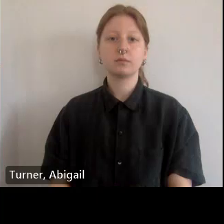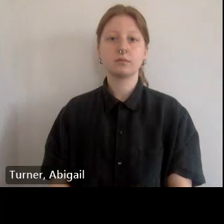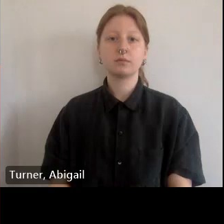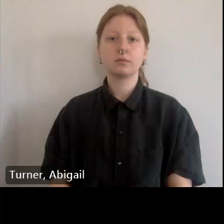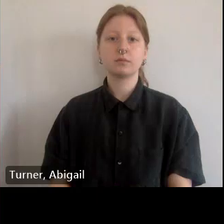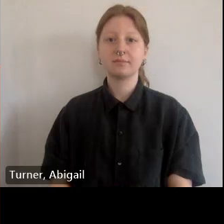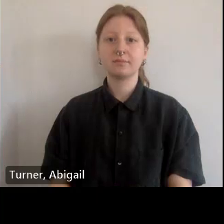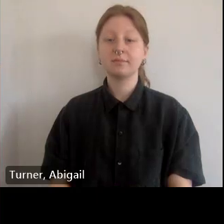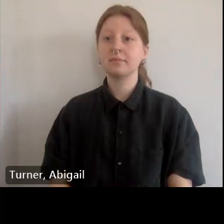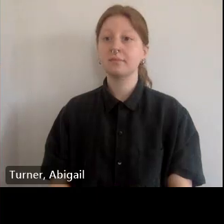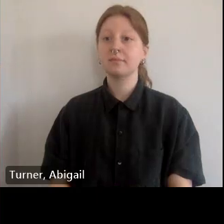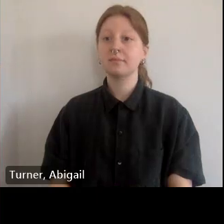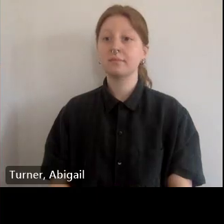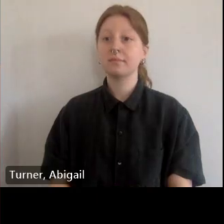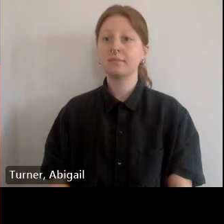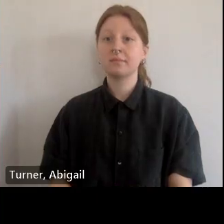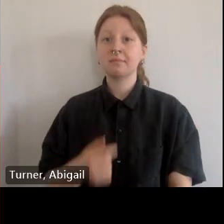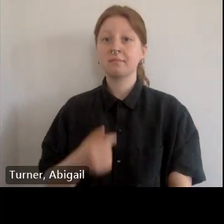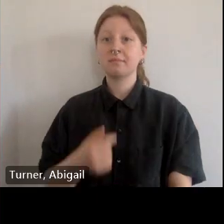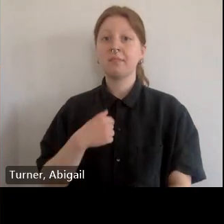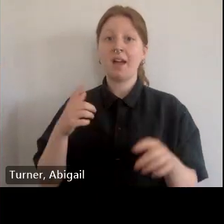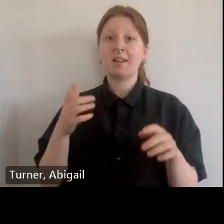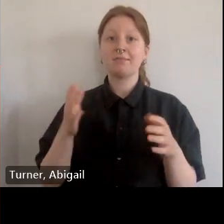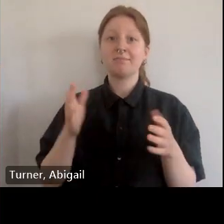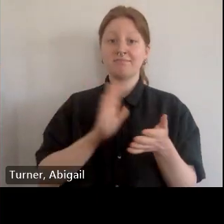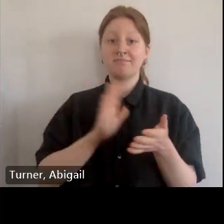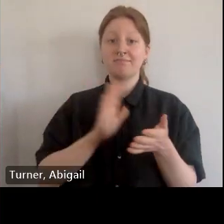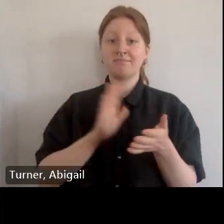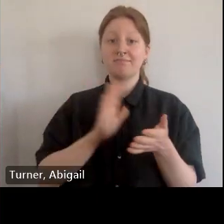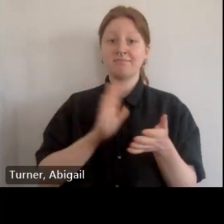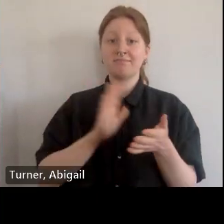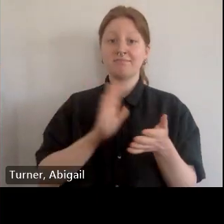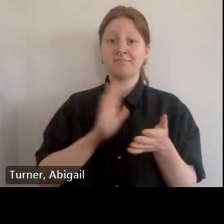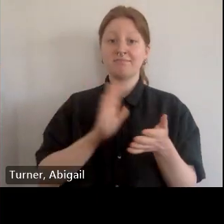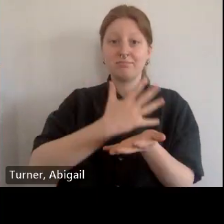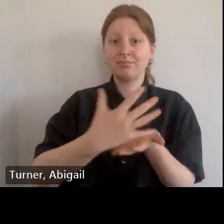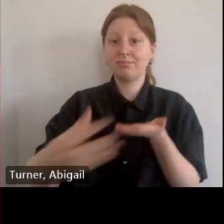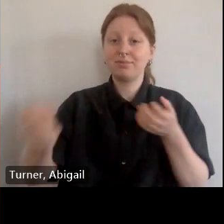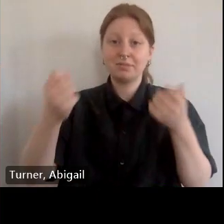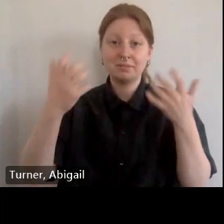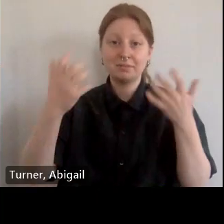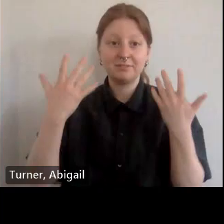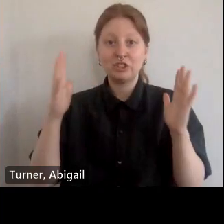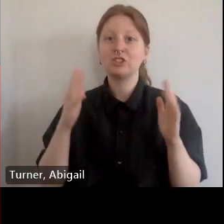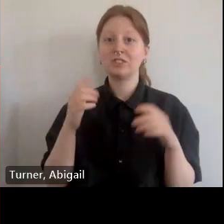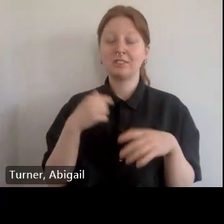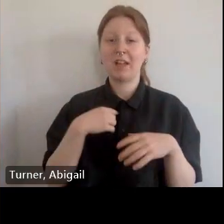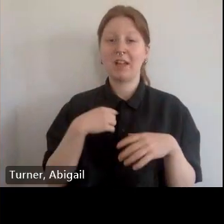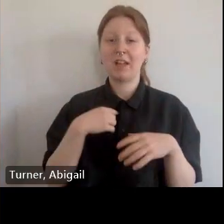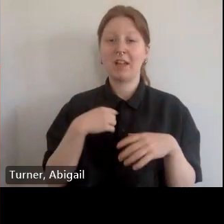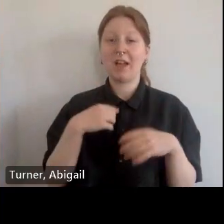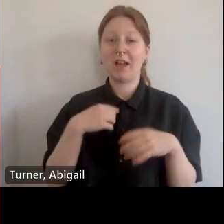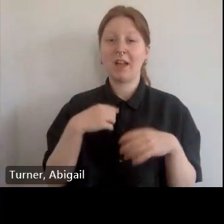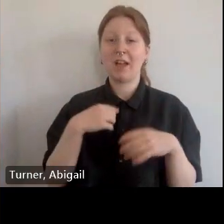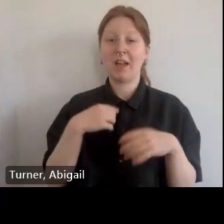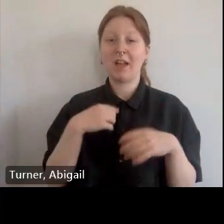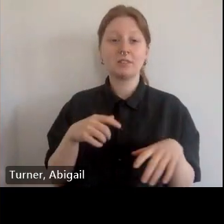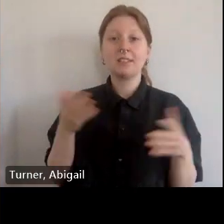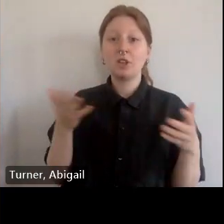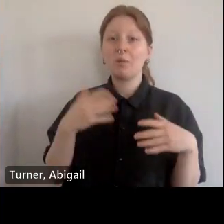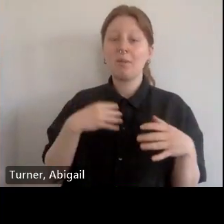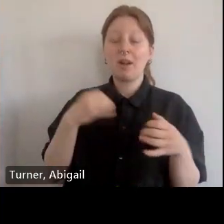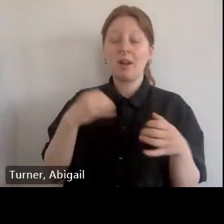So I got through this really quickly, which I'm very surprised I've already reached a conclusion. But here are my final tips and takeaways